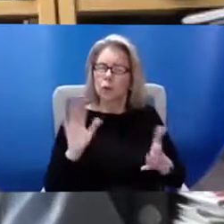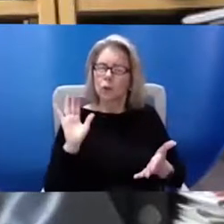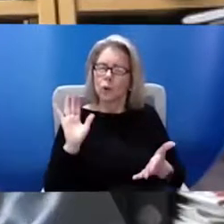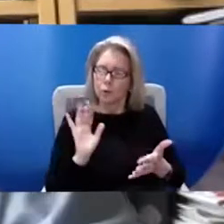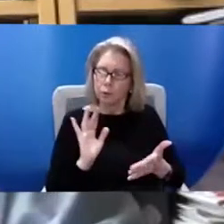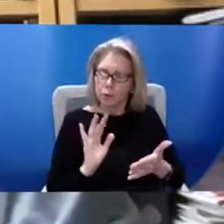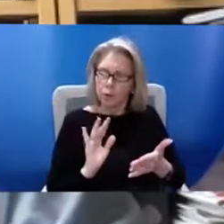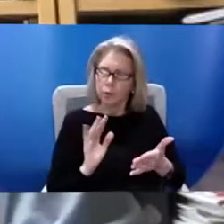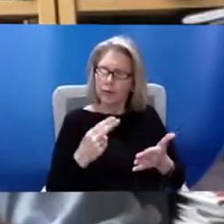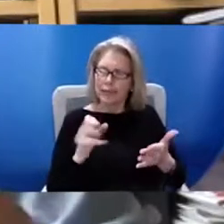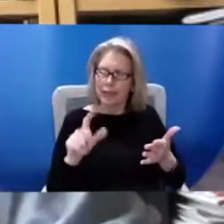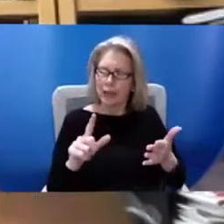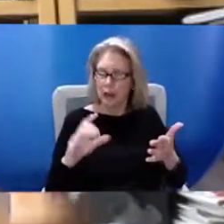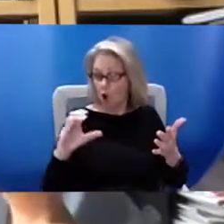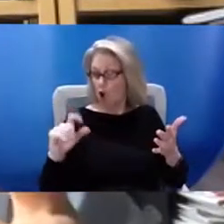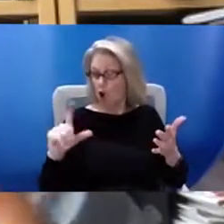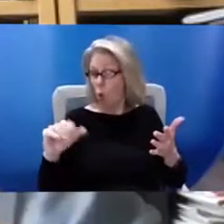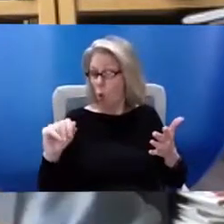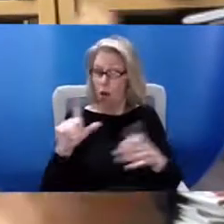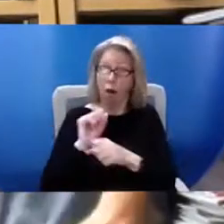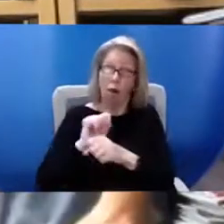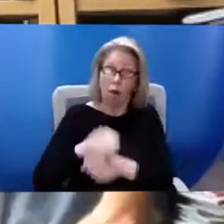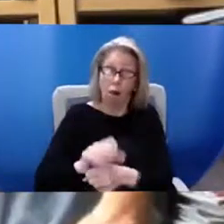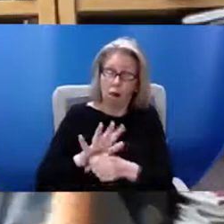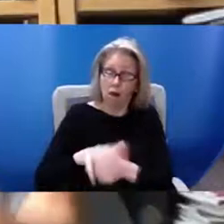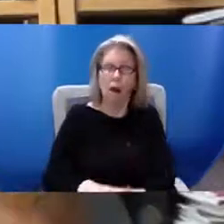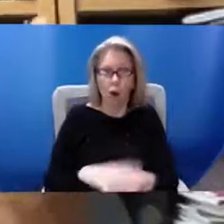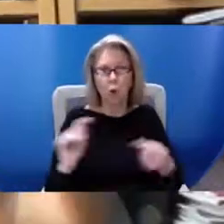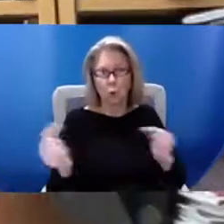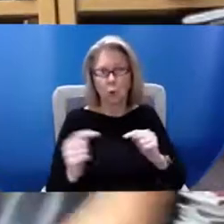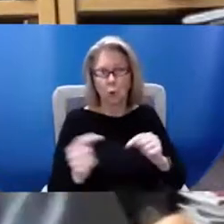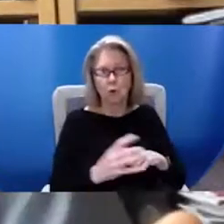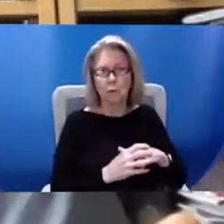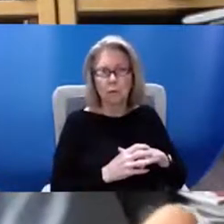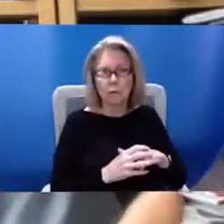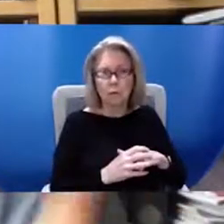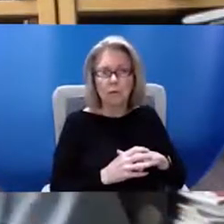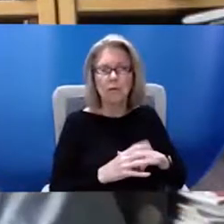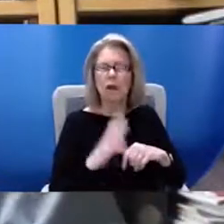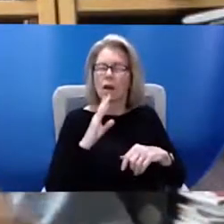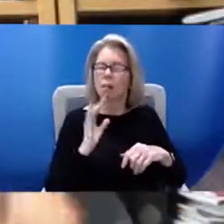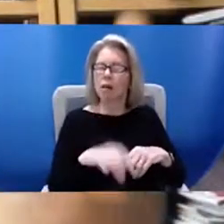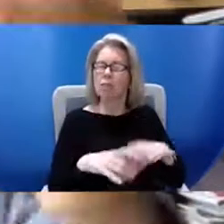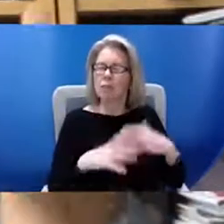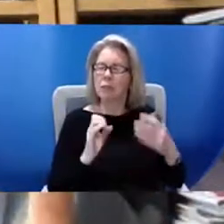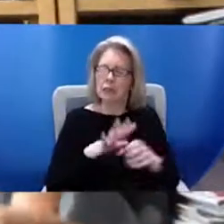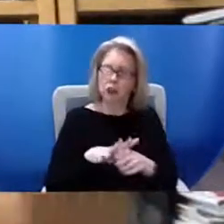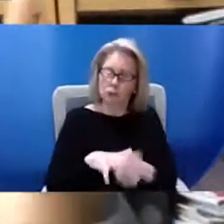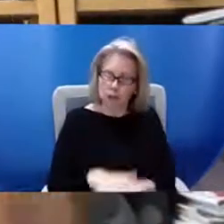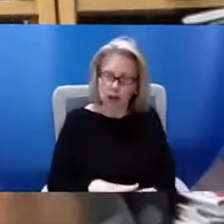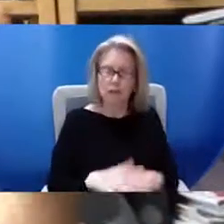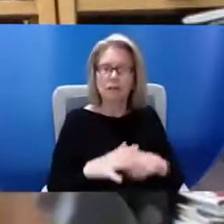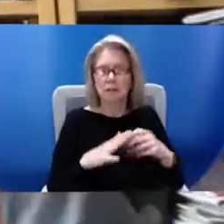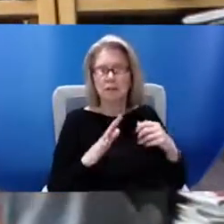wound, enabling the possibility of forming alternative worlds. Right, the worlds that have been